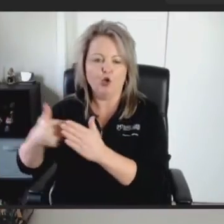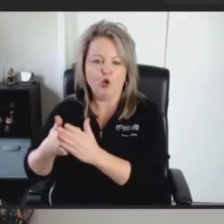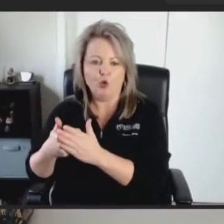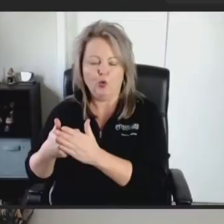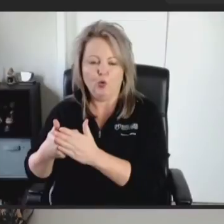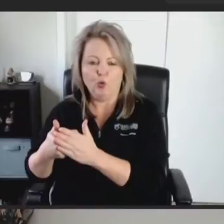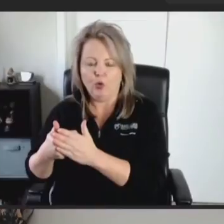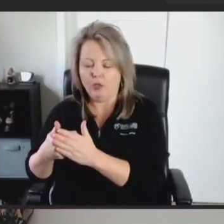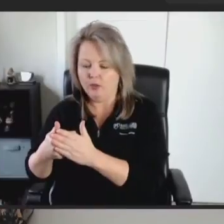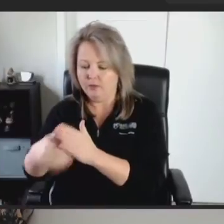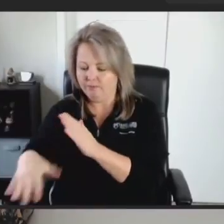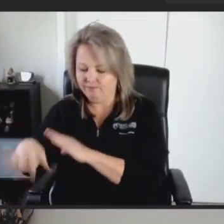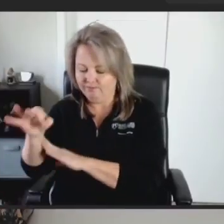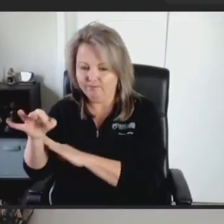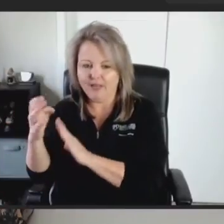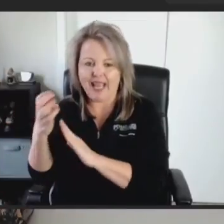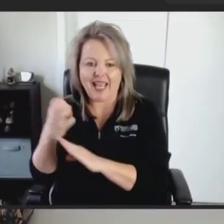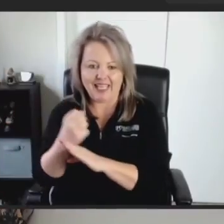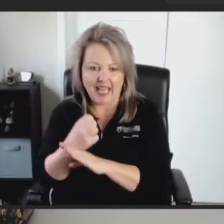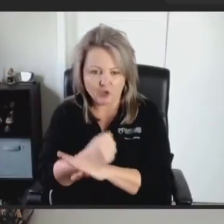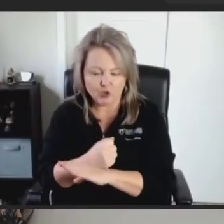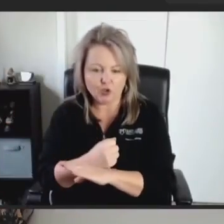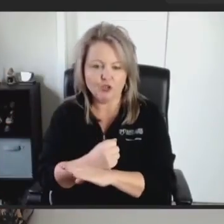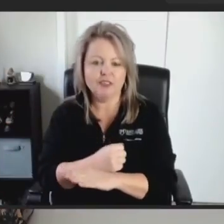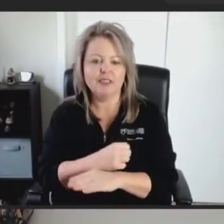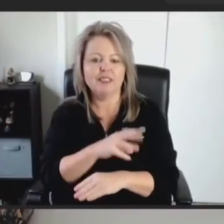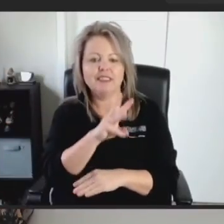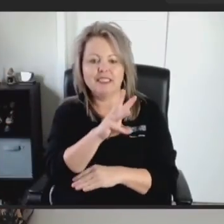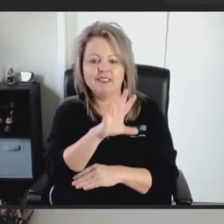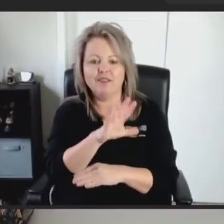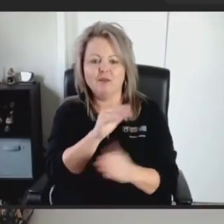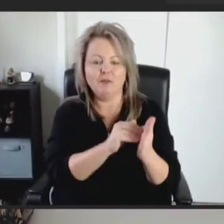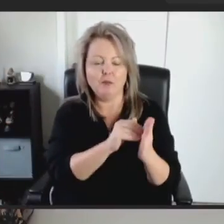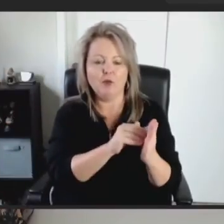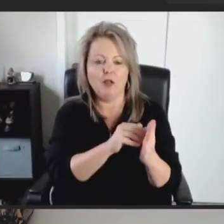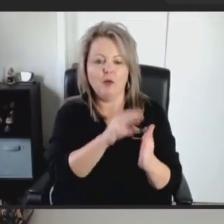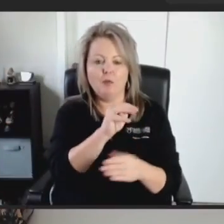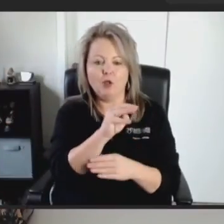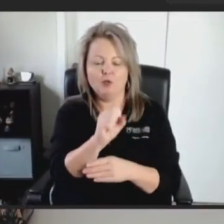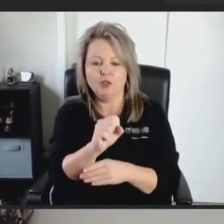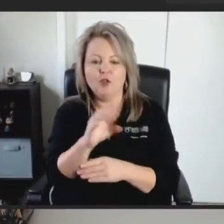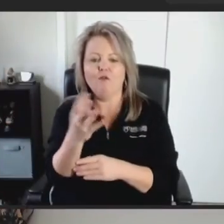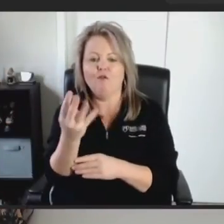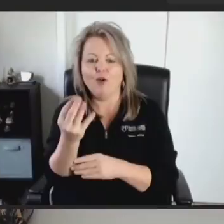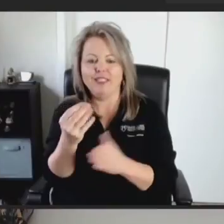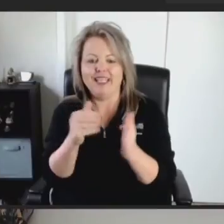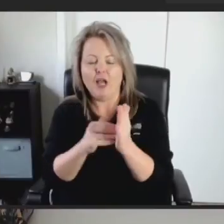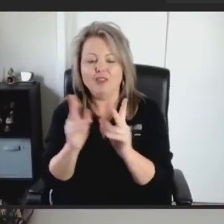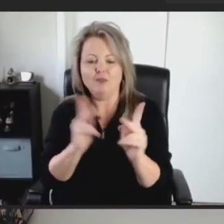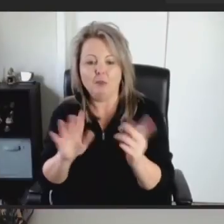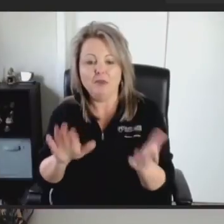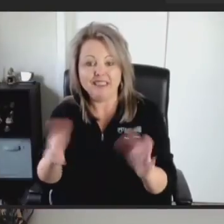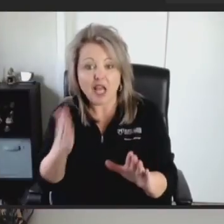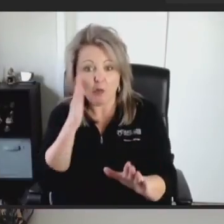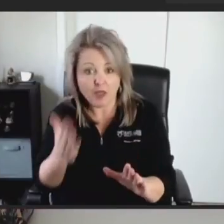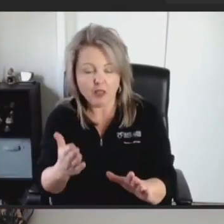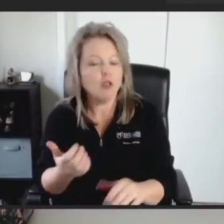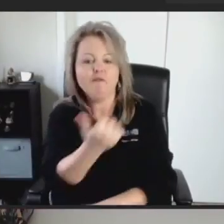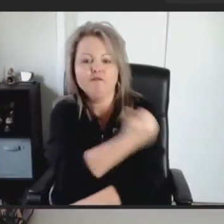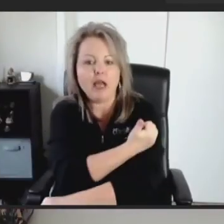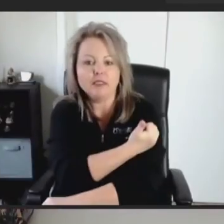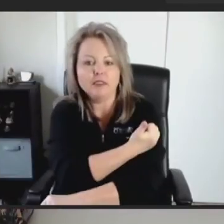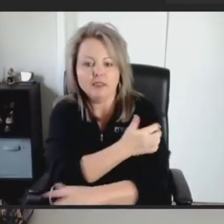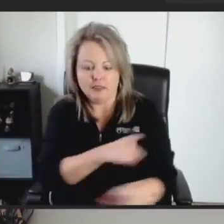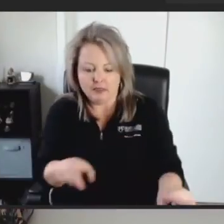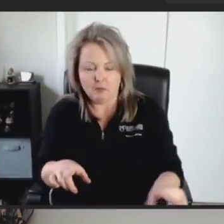will be 60 people with multiple sclerosis, and 14,000 people will die. That's what's going to happen after they get their vaccine, but they're